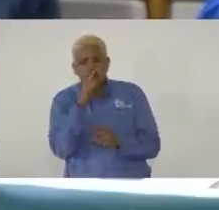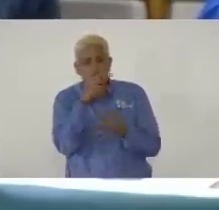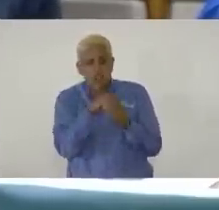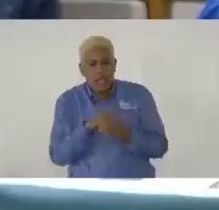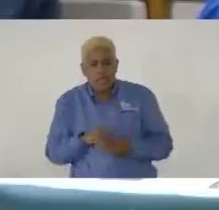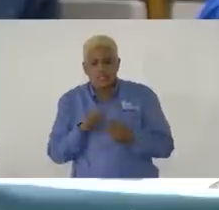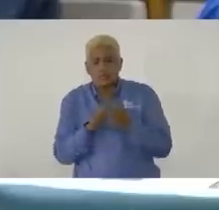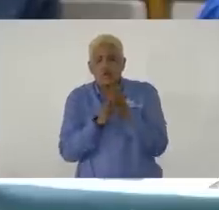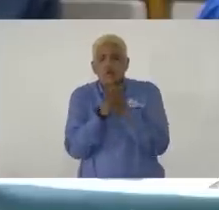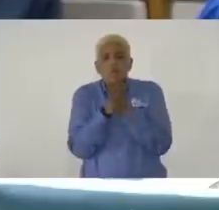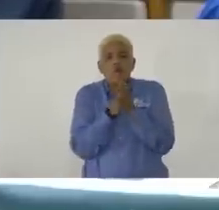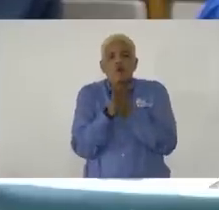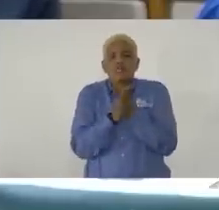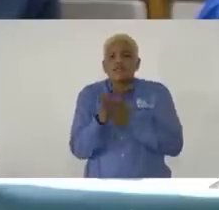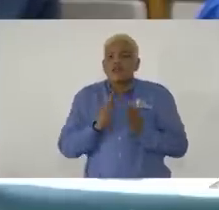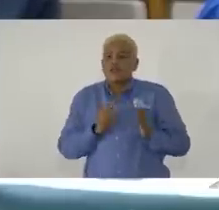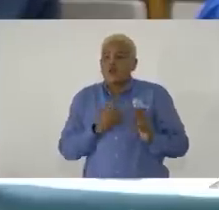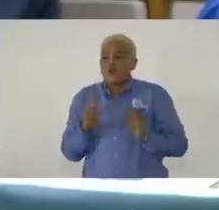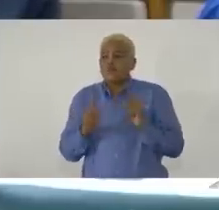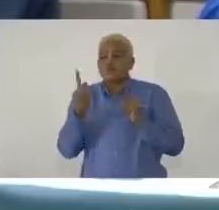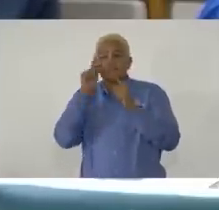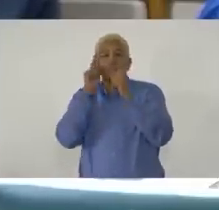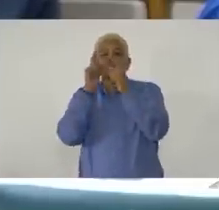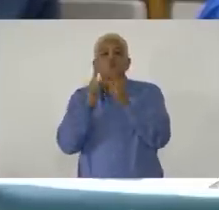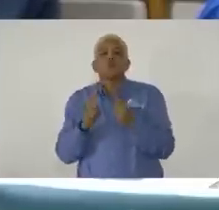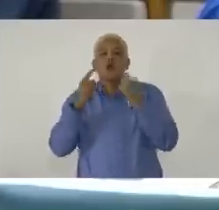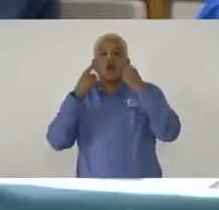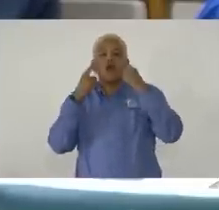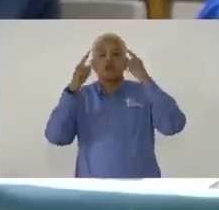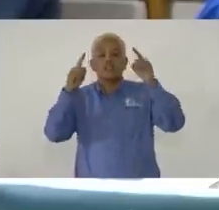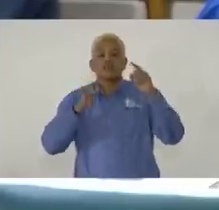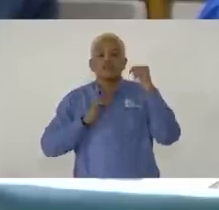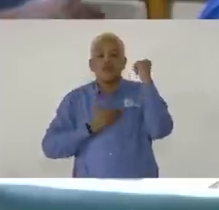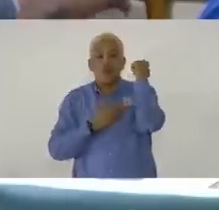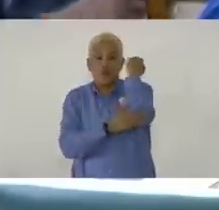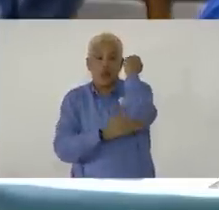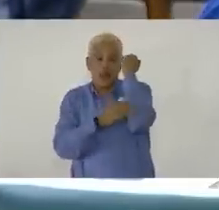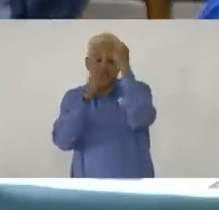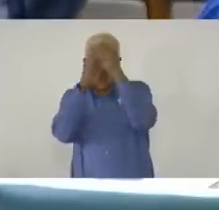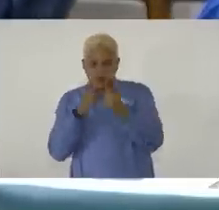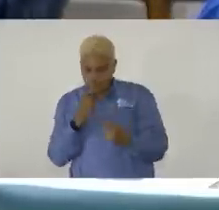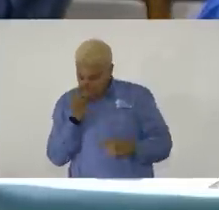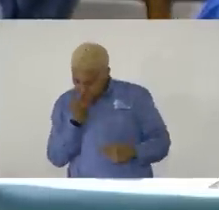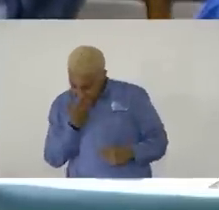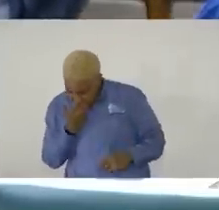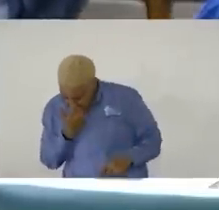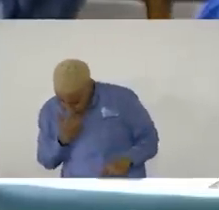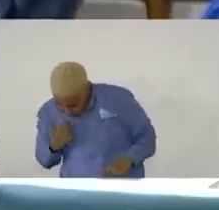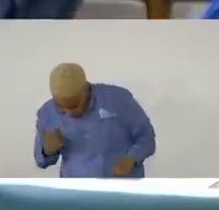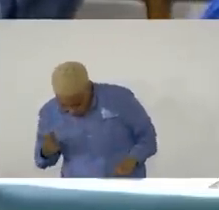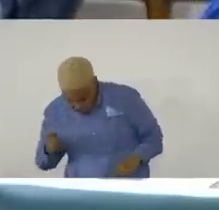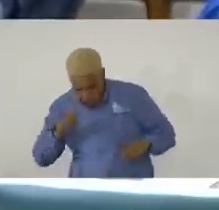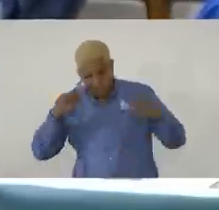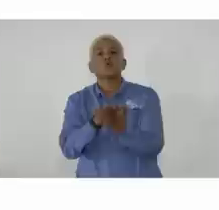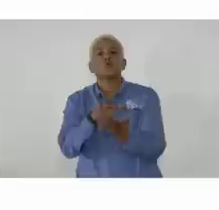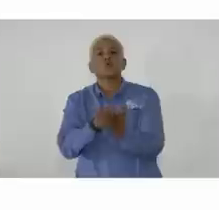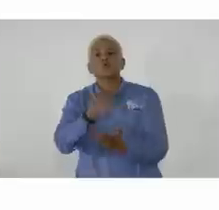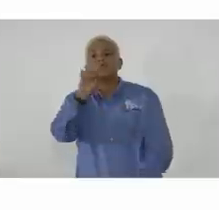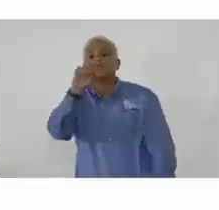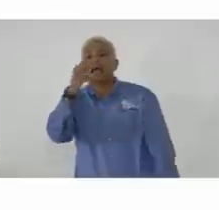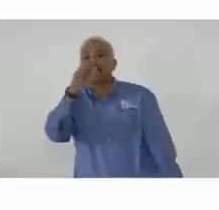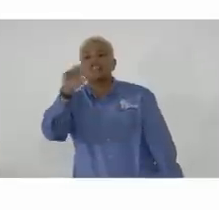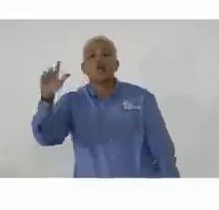and motivate our people towards achieving our national objectives. Minister Grange then delved into